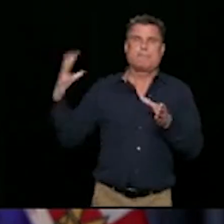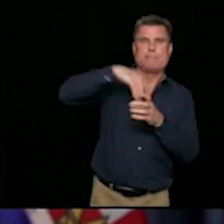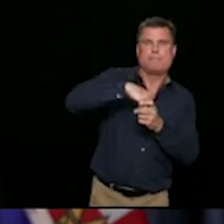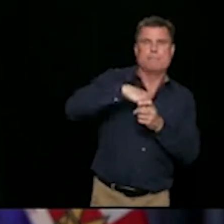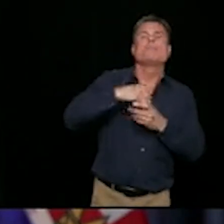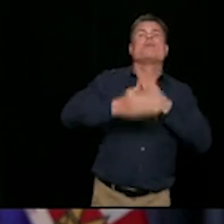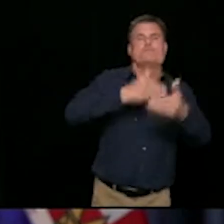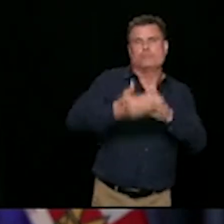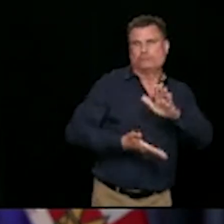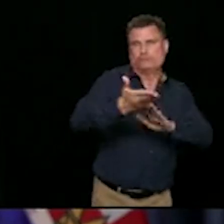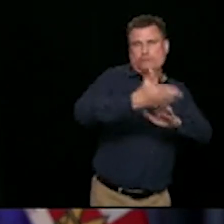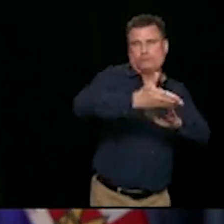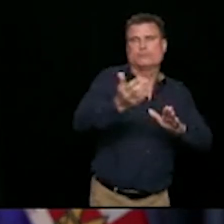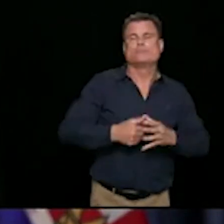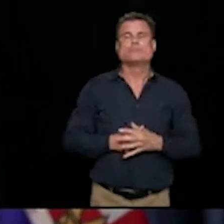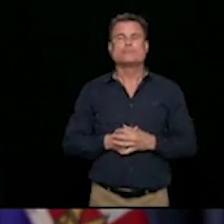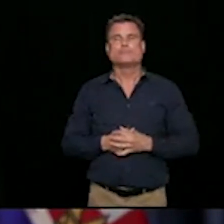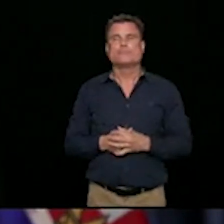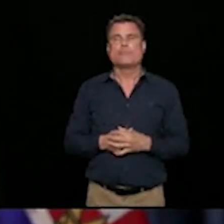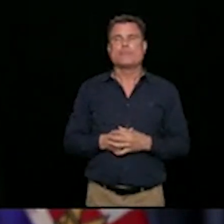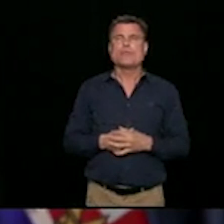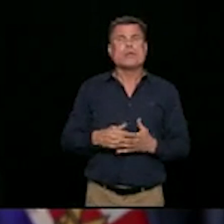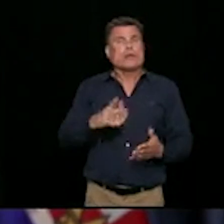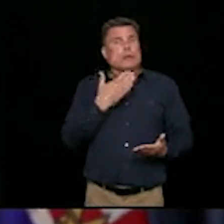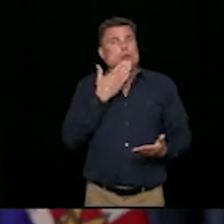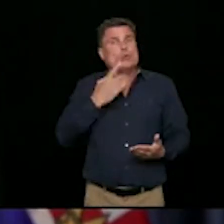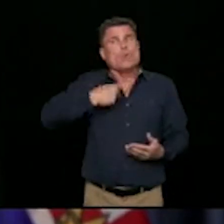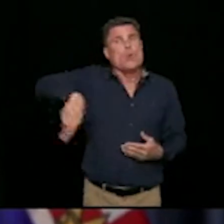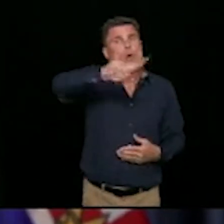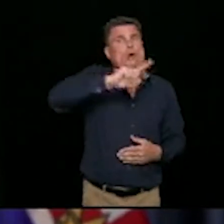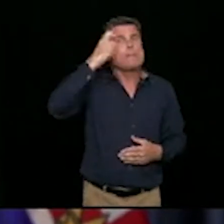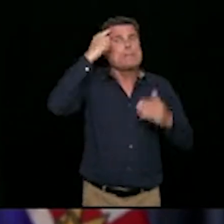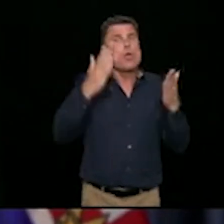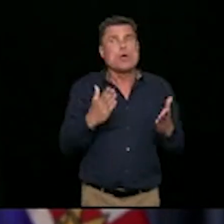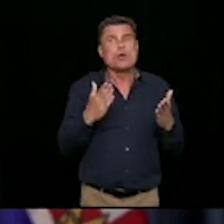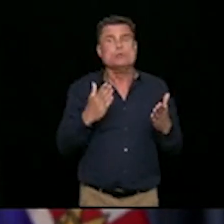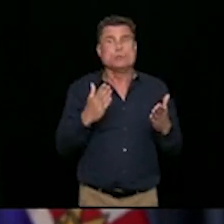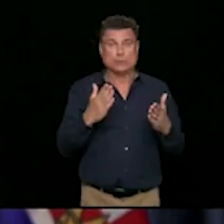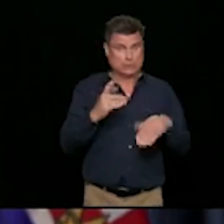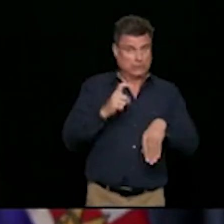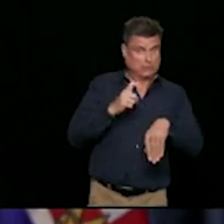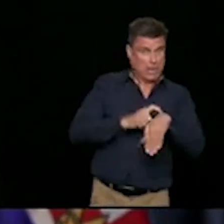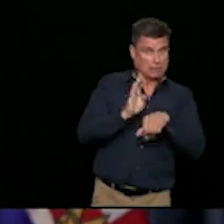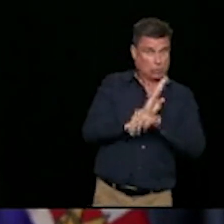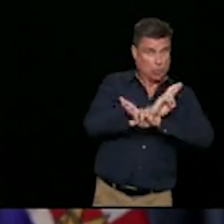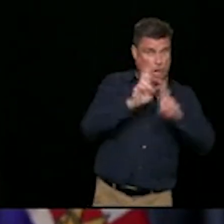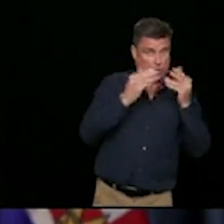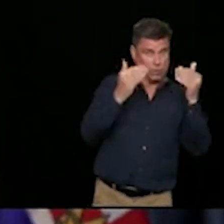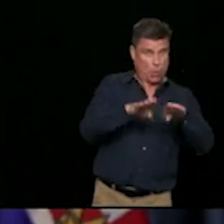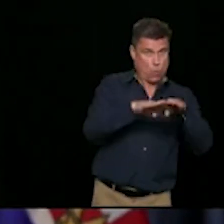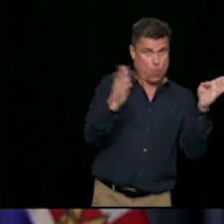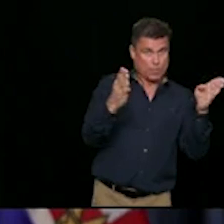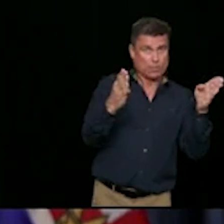relationships intact so we can build an economic recovery that works for everyone in BC. It is good for